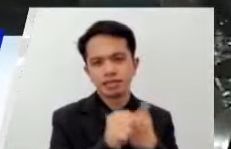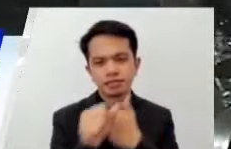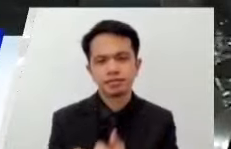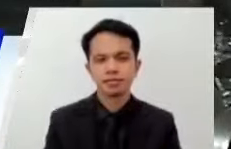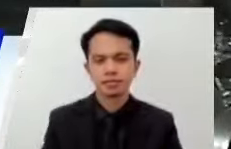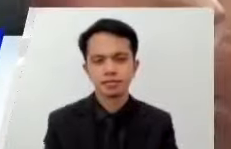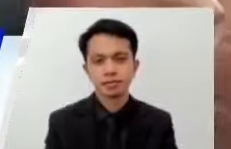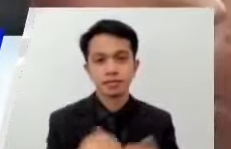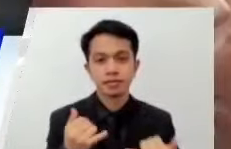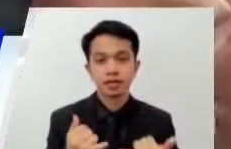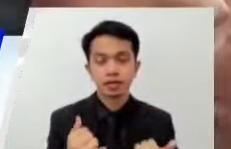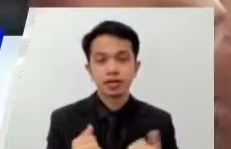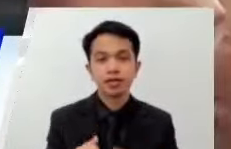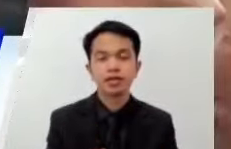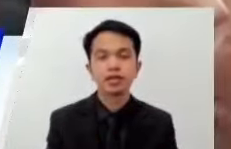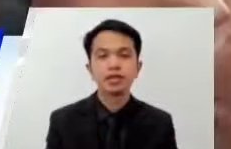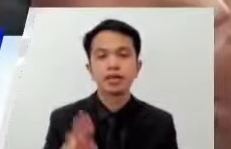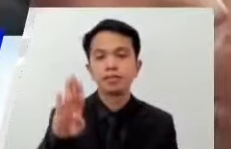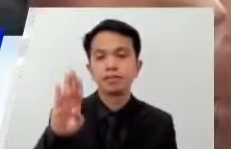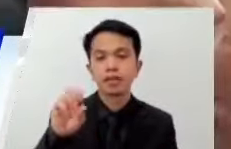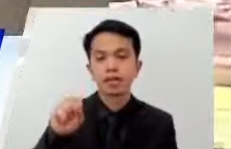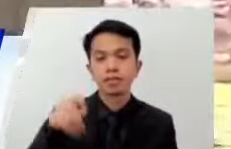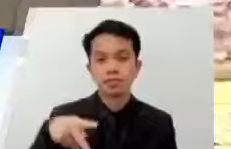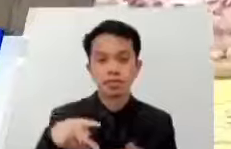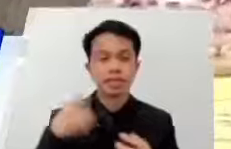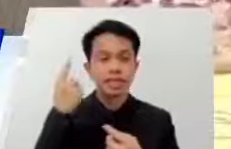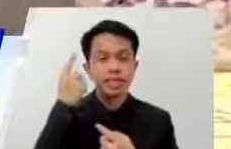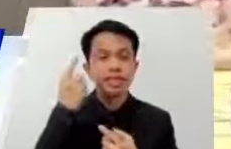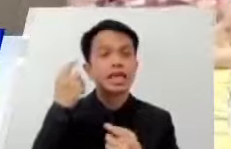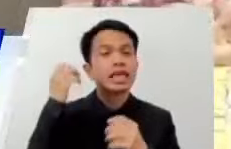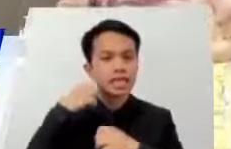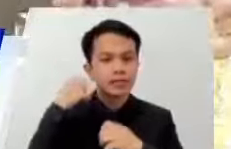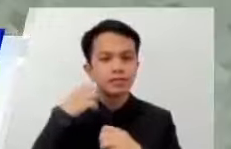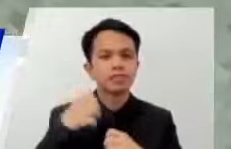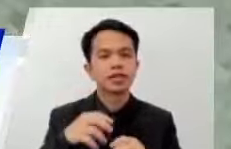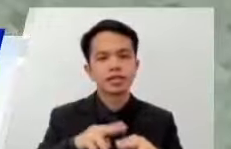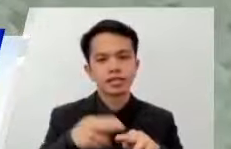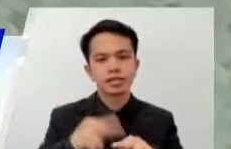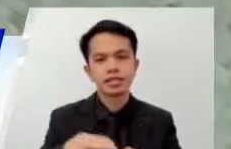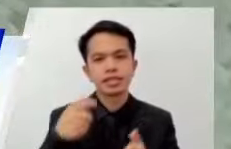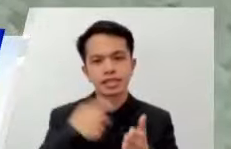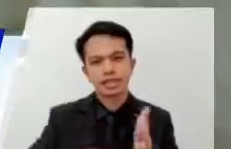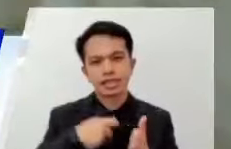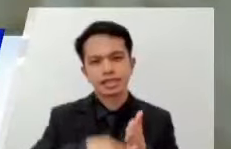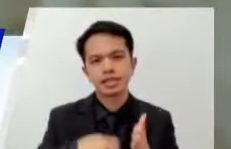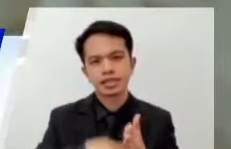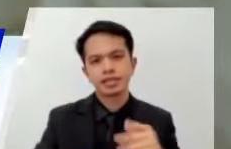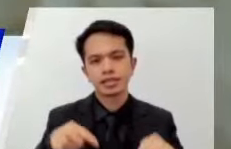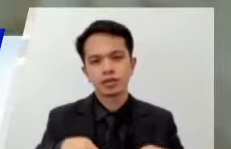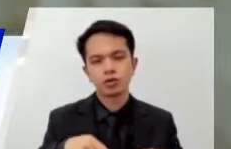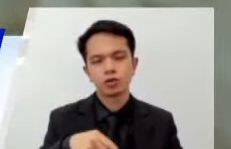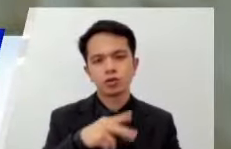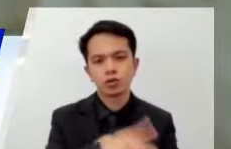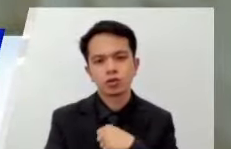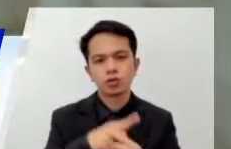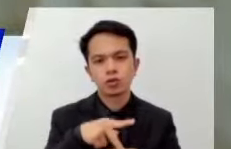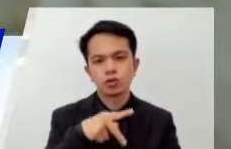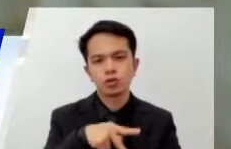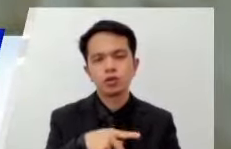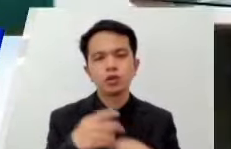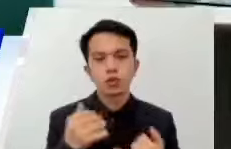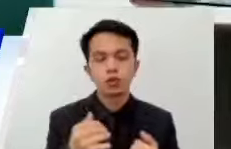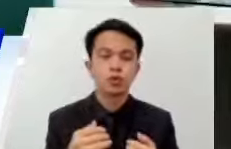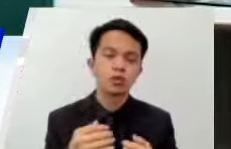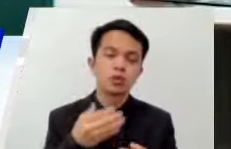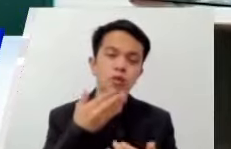ng Pilipinas na bababa na sa 2-4% ang inflation rate ng bansa. Malaking tulong daw ang pagbaba ng presyo ng bigas.